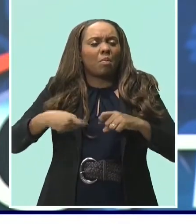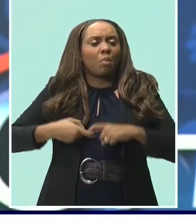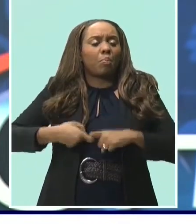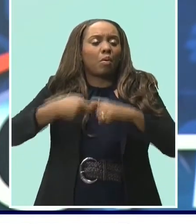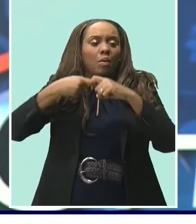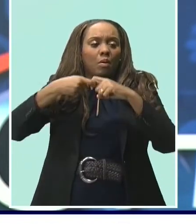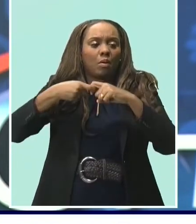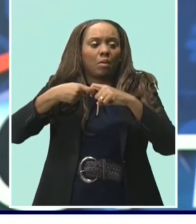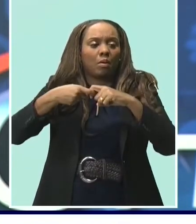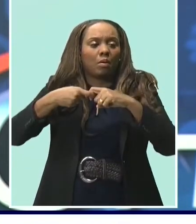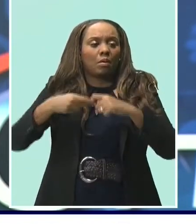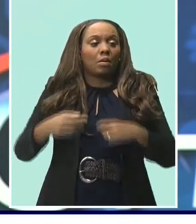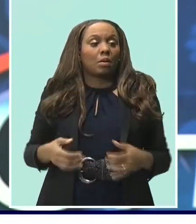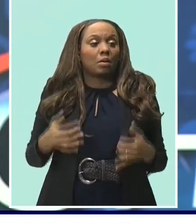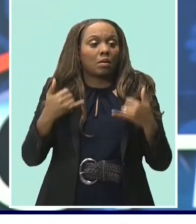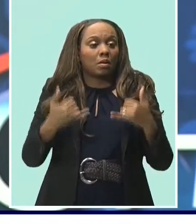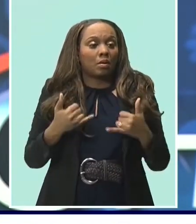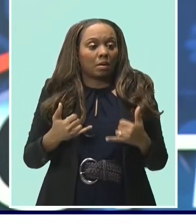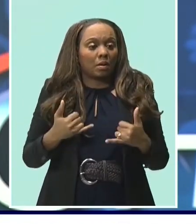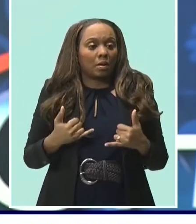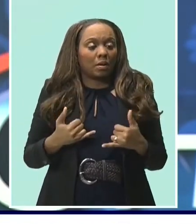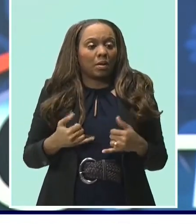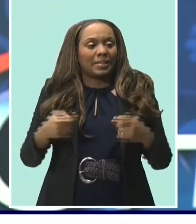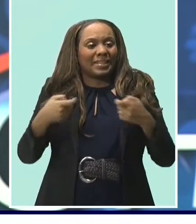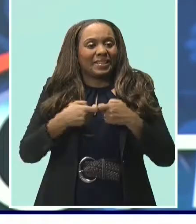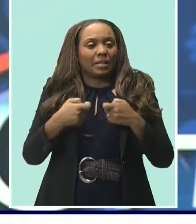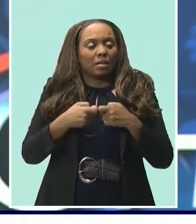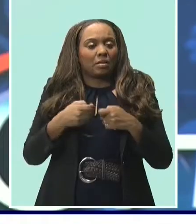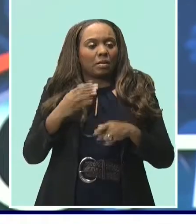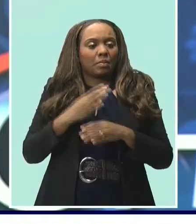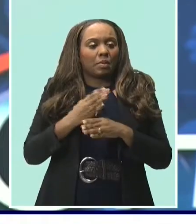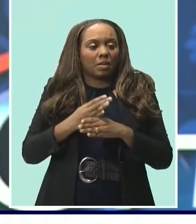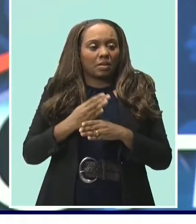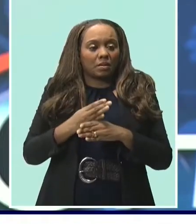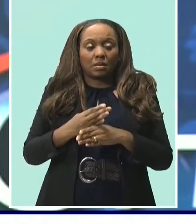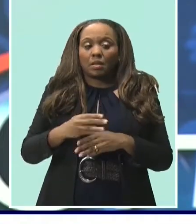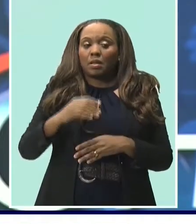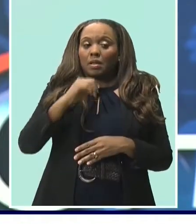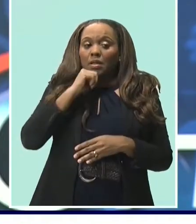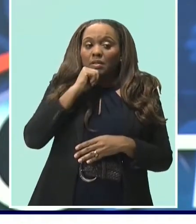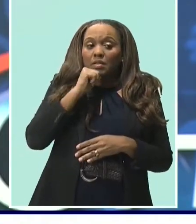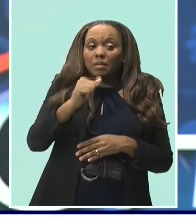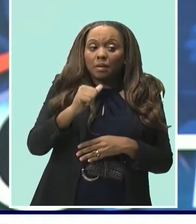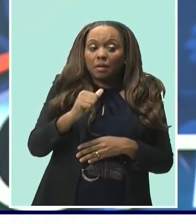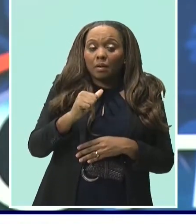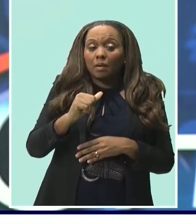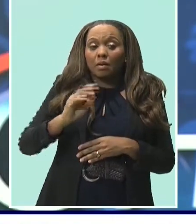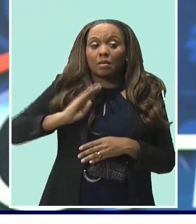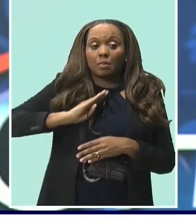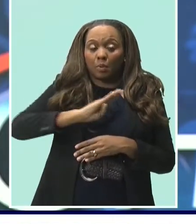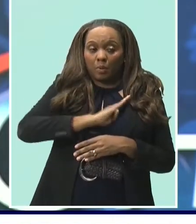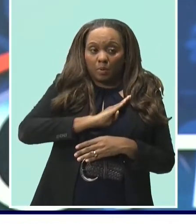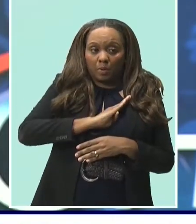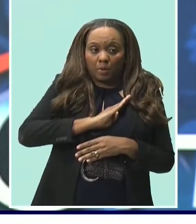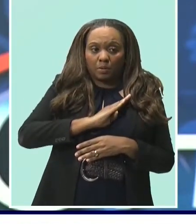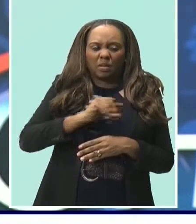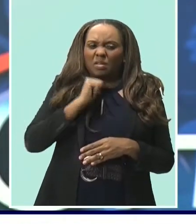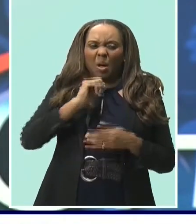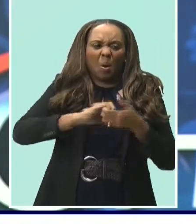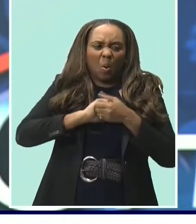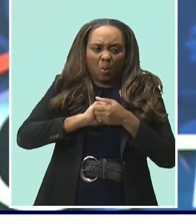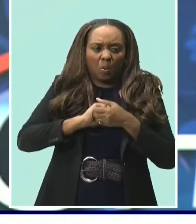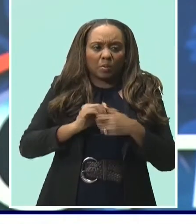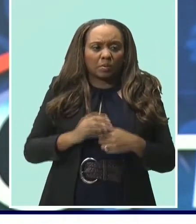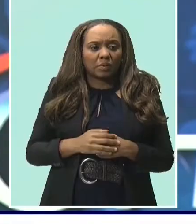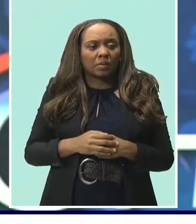to clarify that the electric bus currently on the road is not owned by the board. The retrofitted diesel bus, which is owned